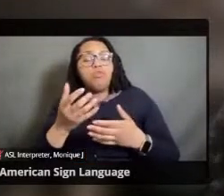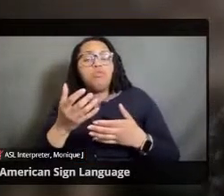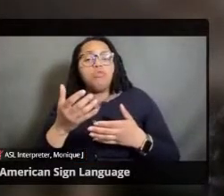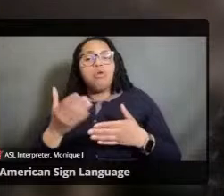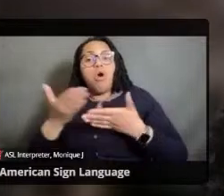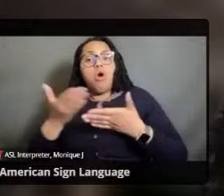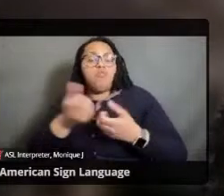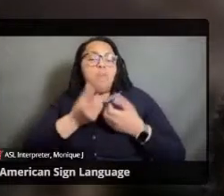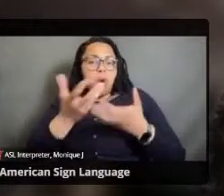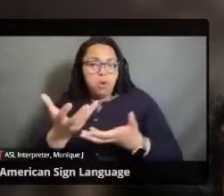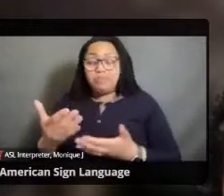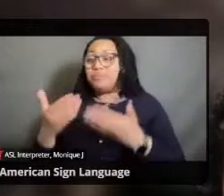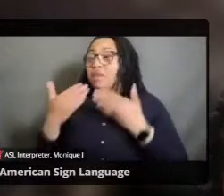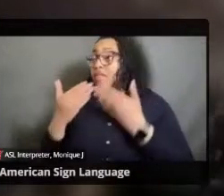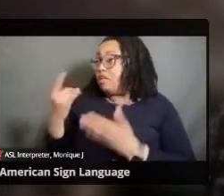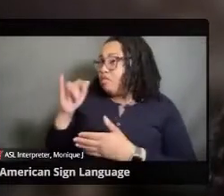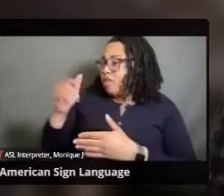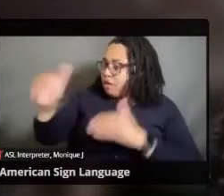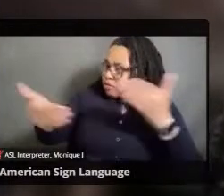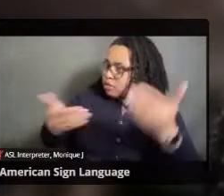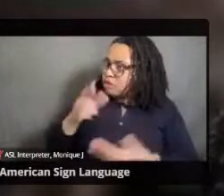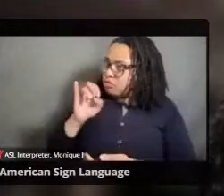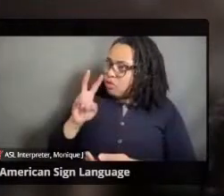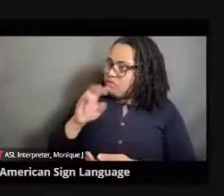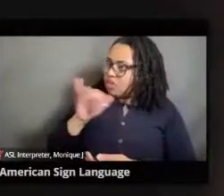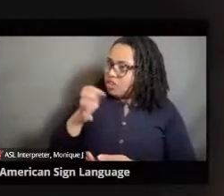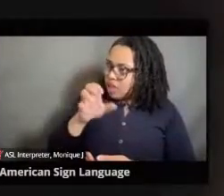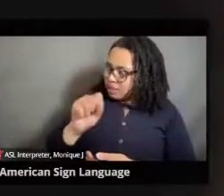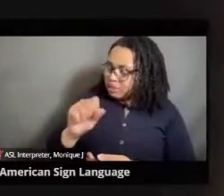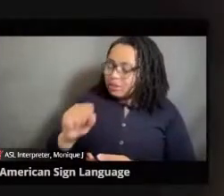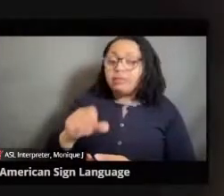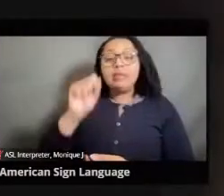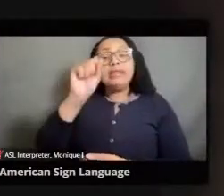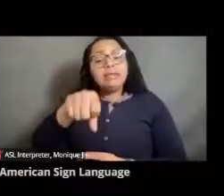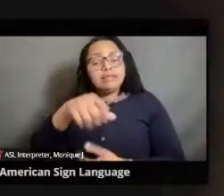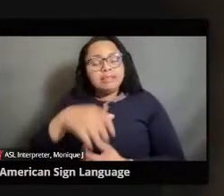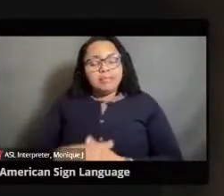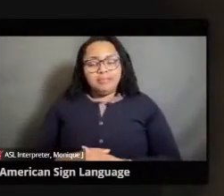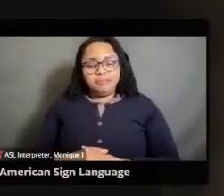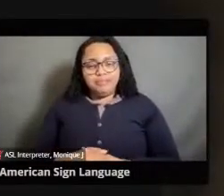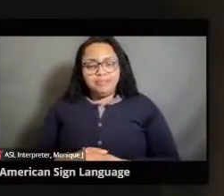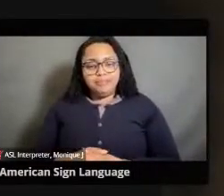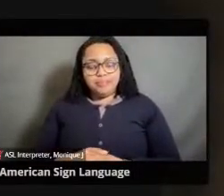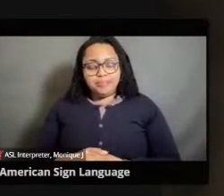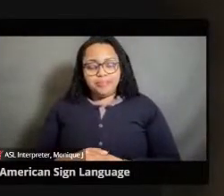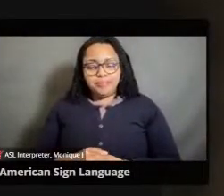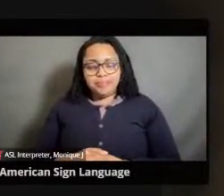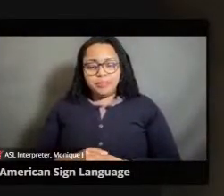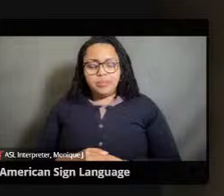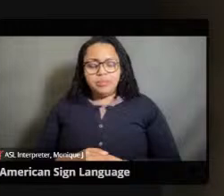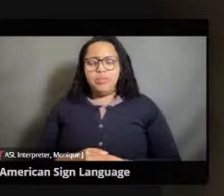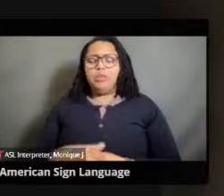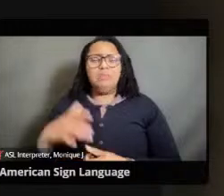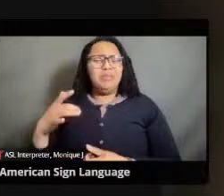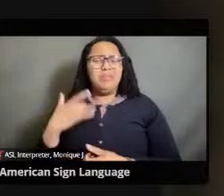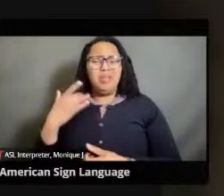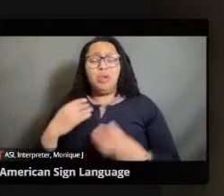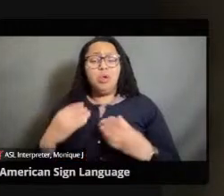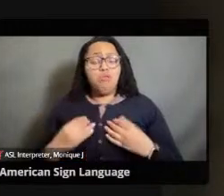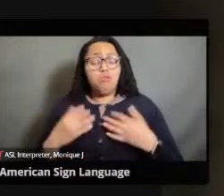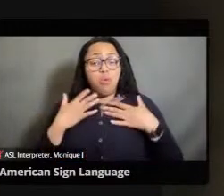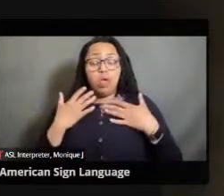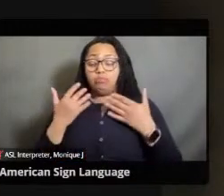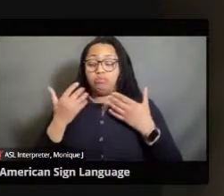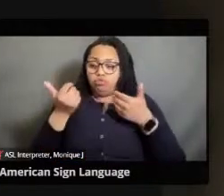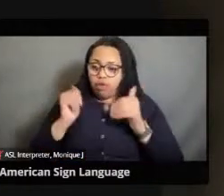Yeah, thank you for that, Reverend Jess. Like I said, it's been very overwhelming to just try and be